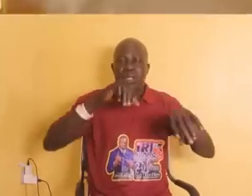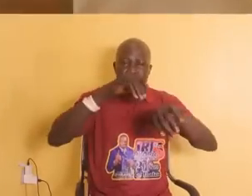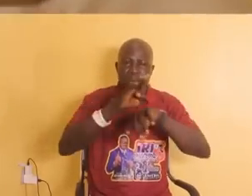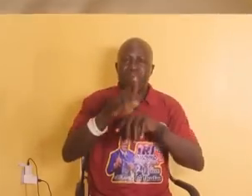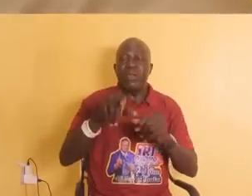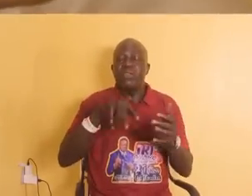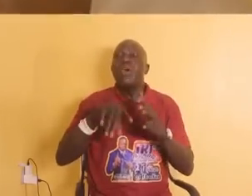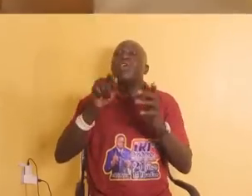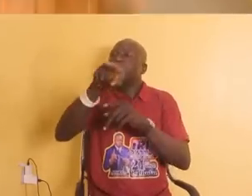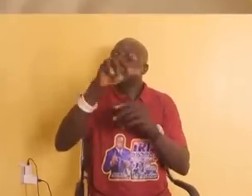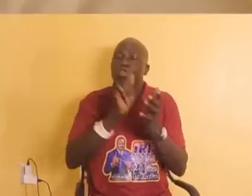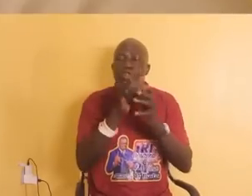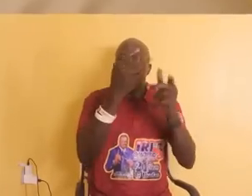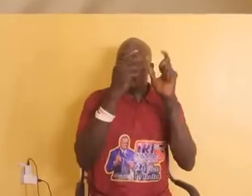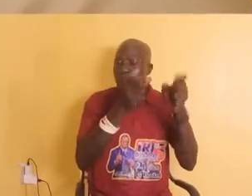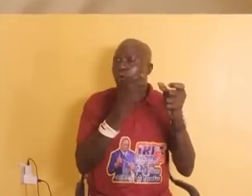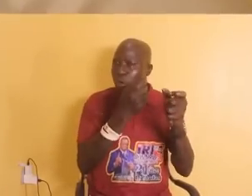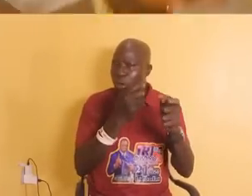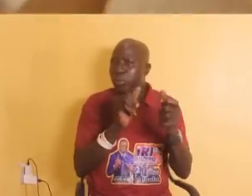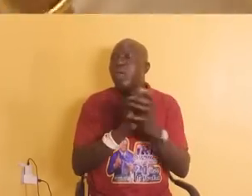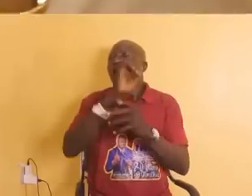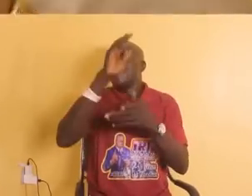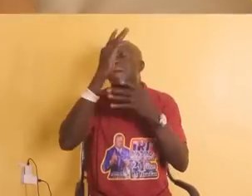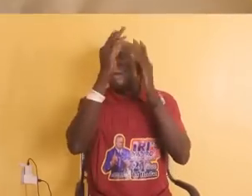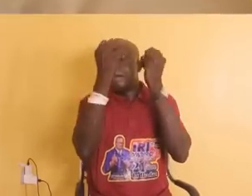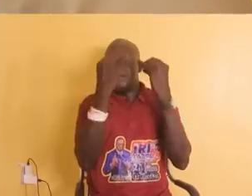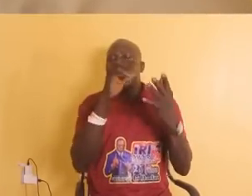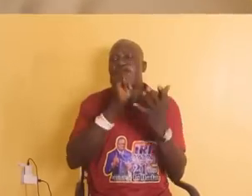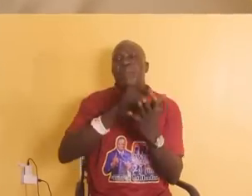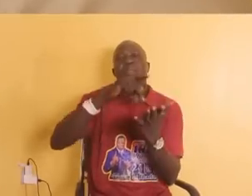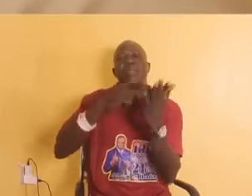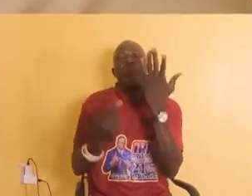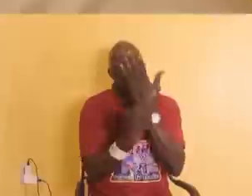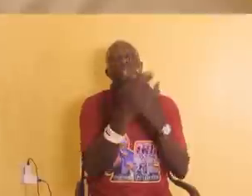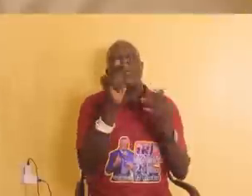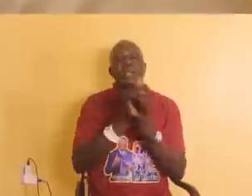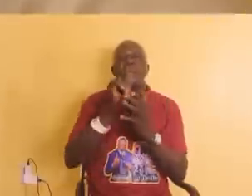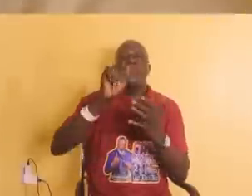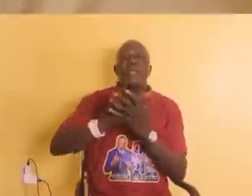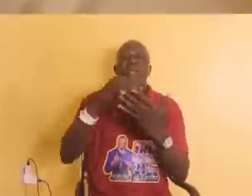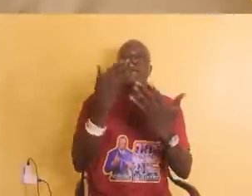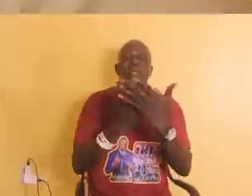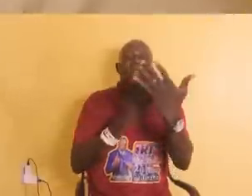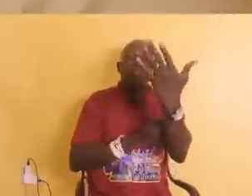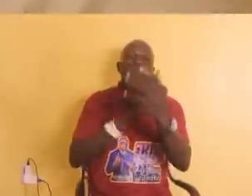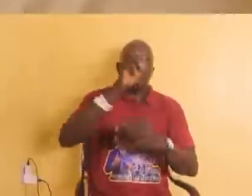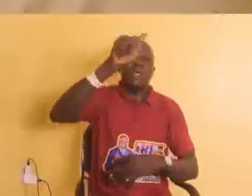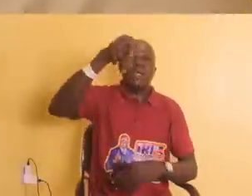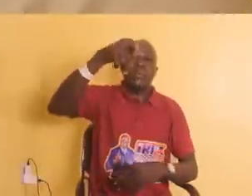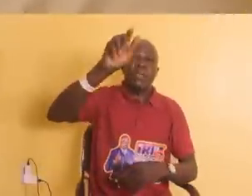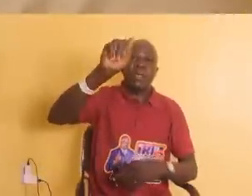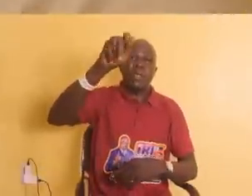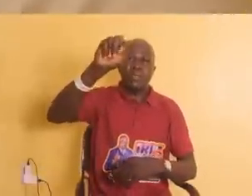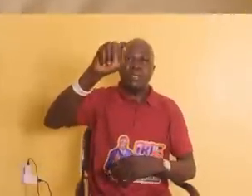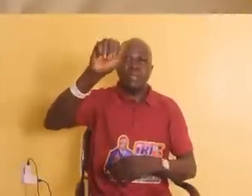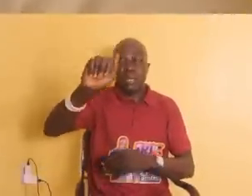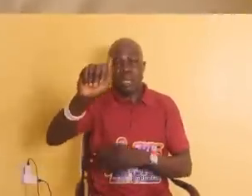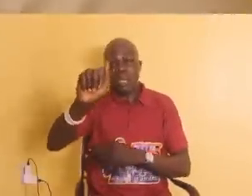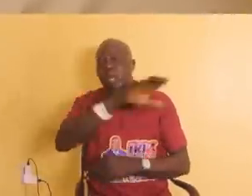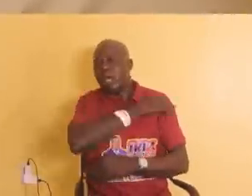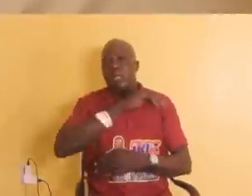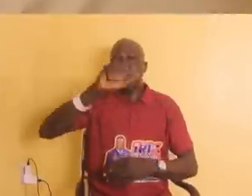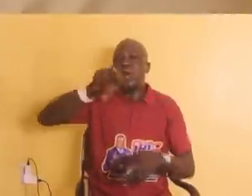to deliver you. They want to that you come. All this great program is in Akpata